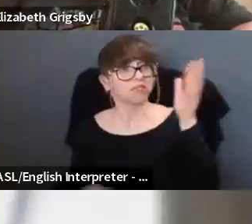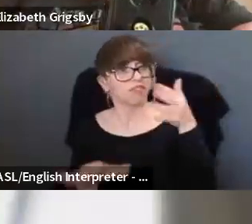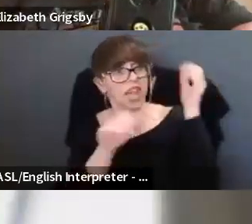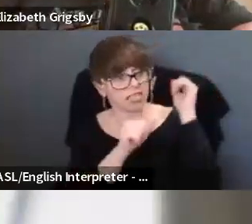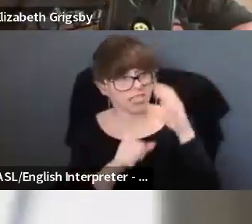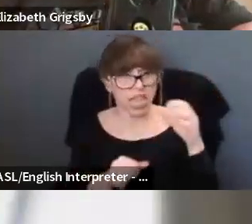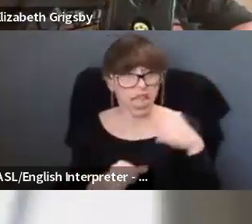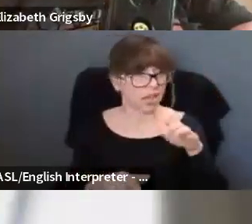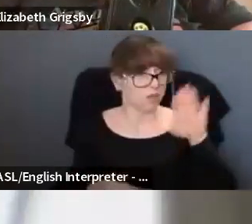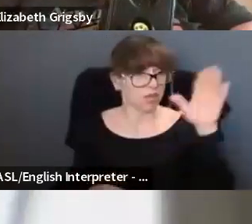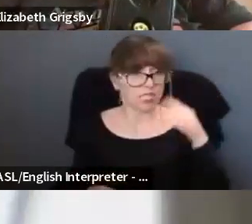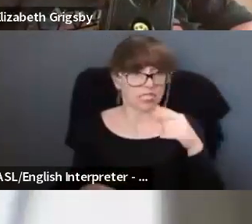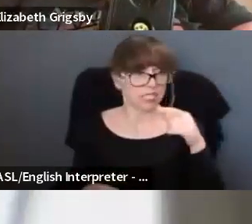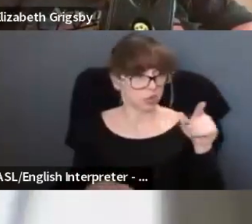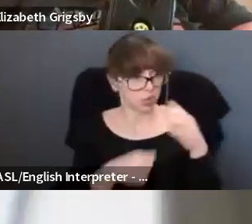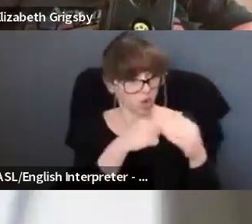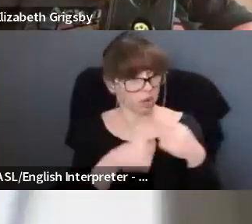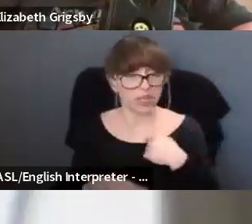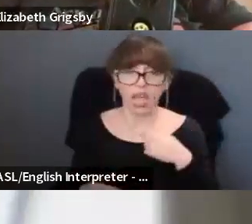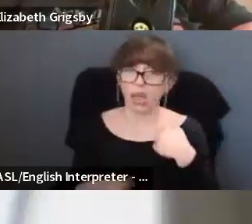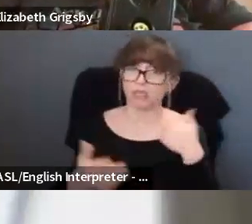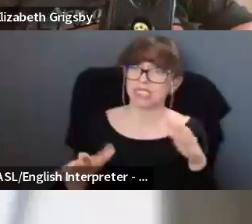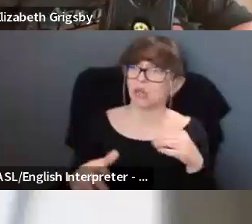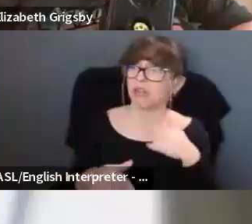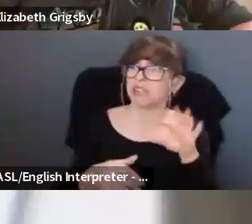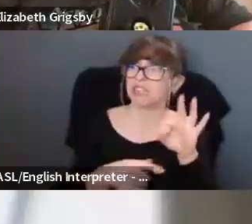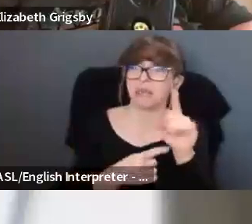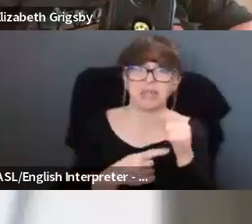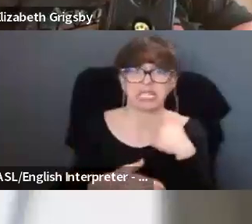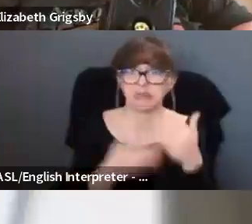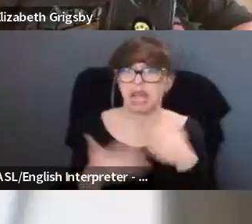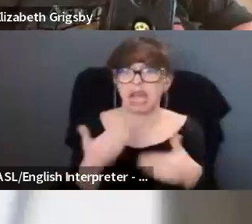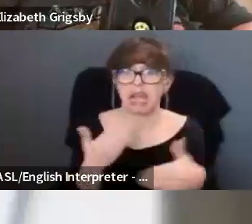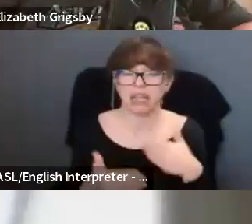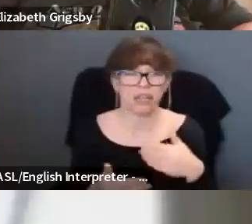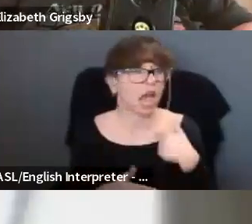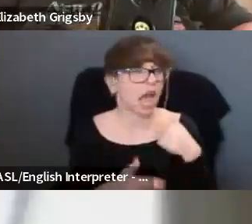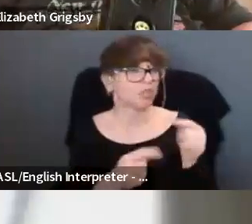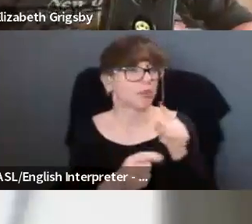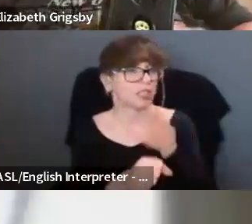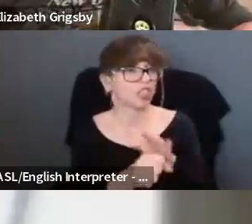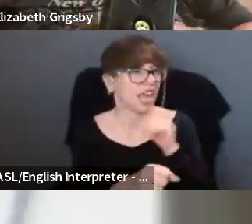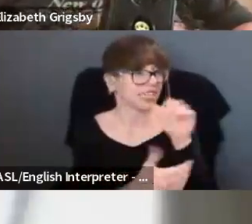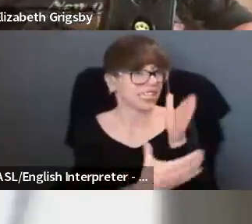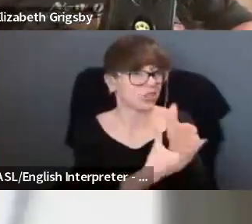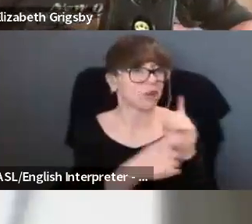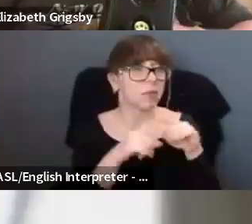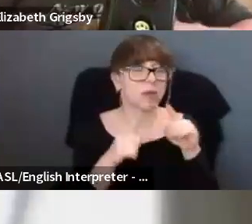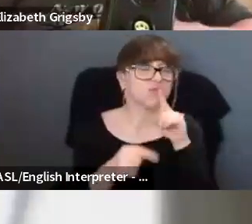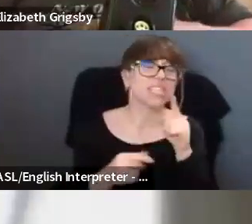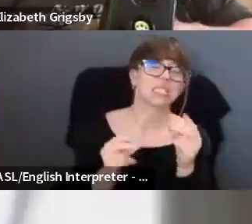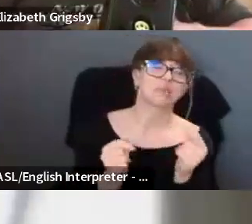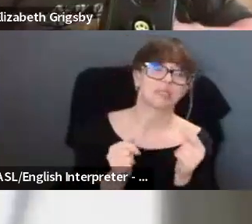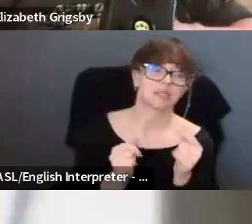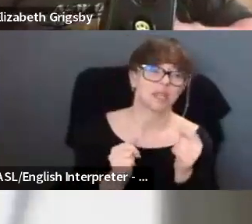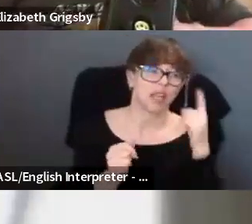you immediately called. Because me. I was done and we've got 9 minutes, so I'm rolling. Yeah, through. I tried to make sure that I didn't interrupt you. Just really quickly, when the